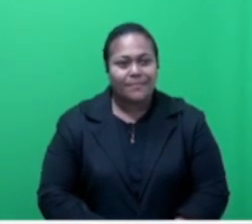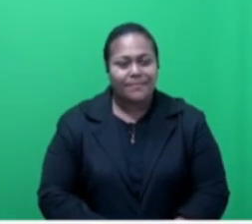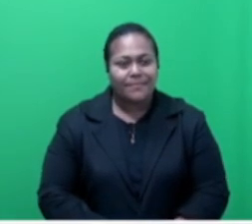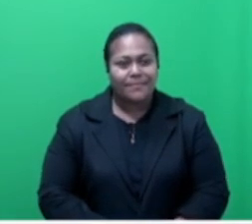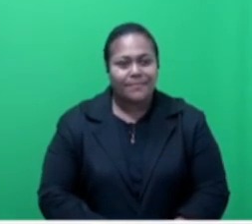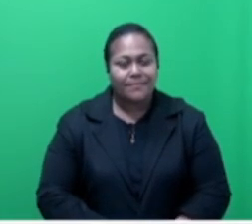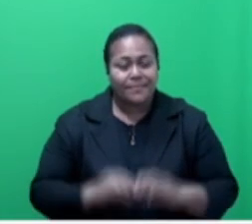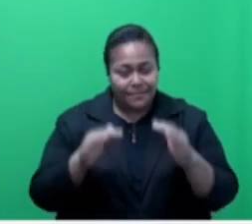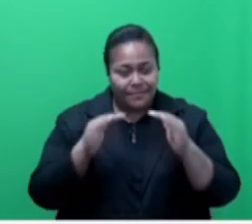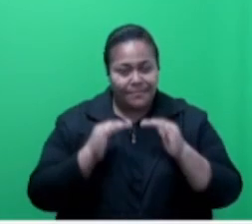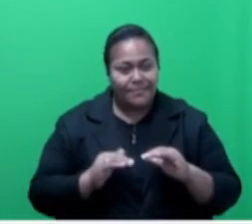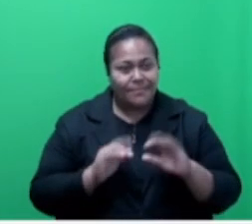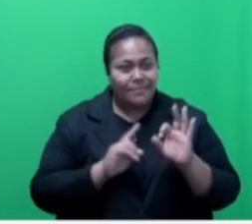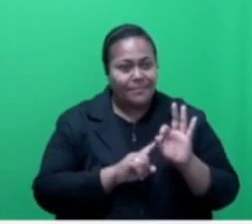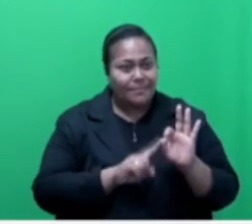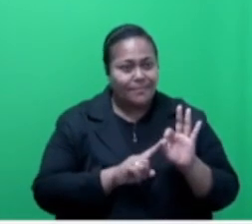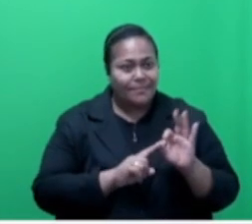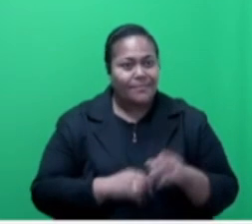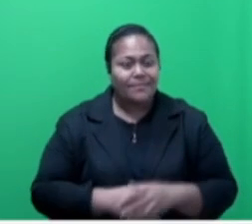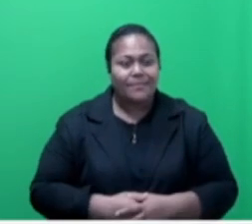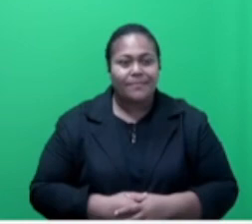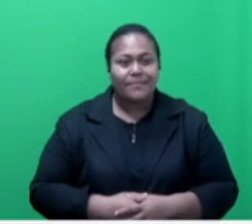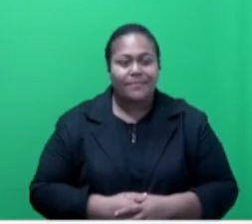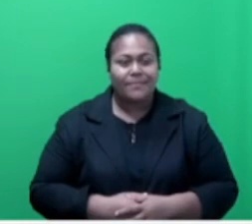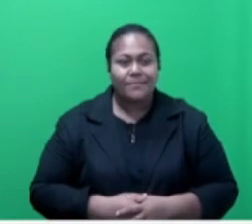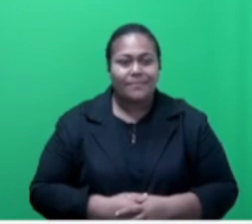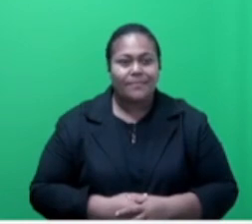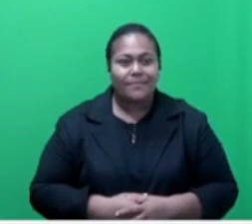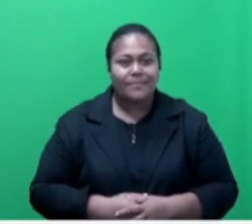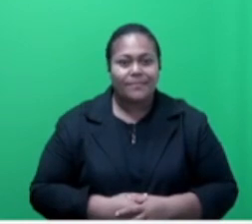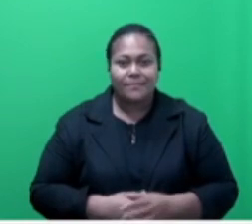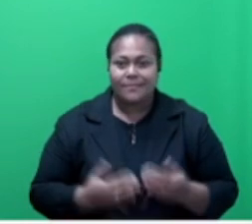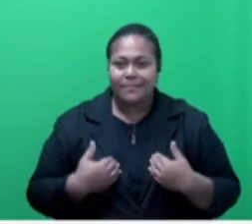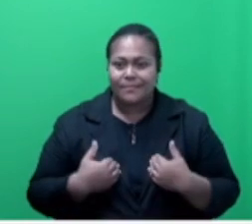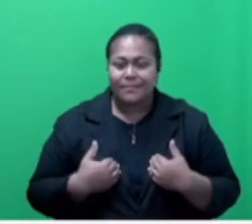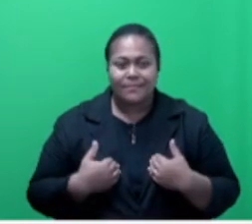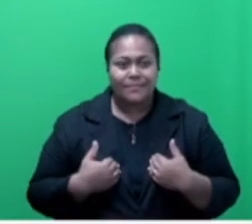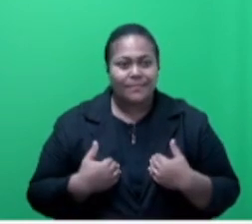And I give the floor to the Honourable